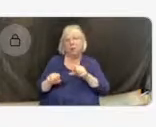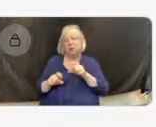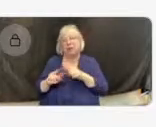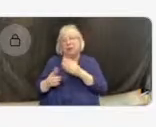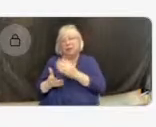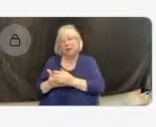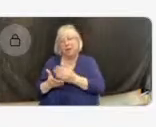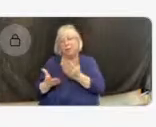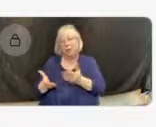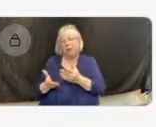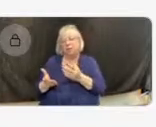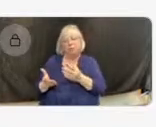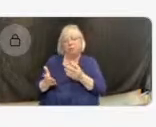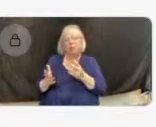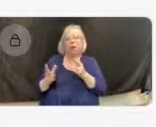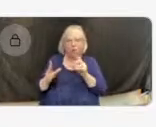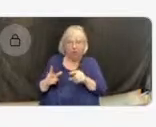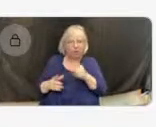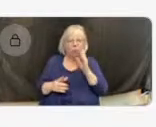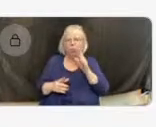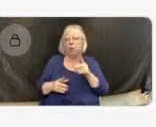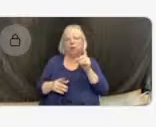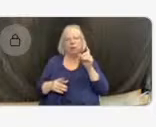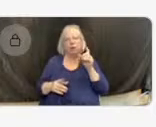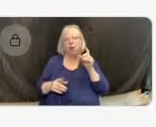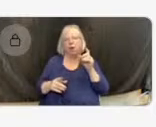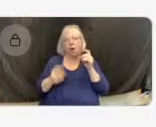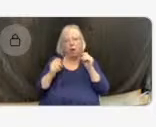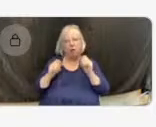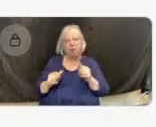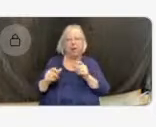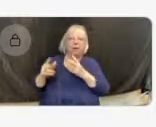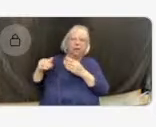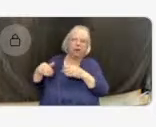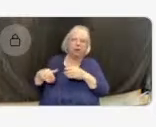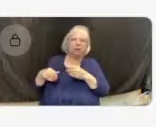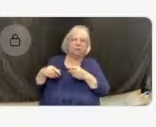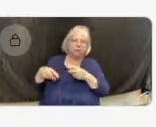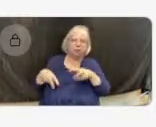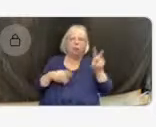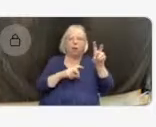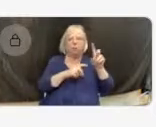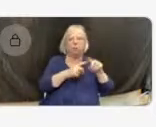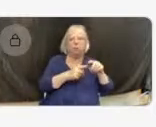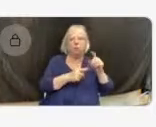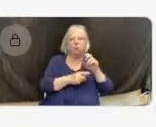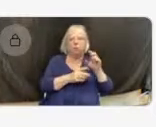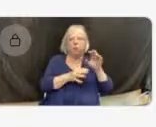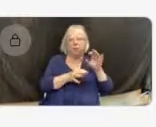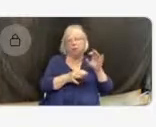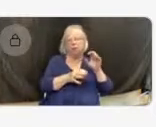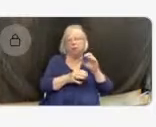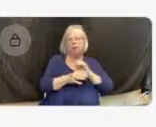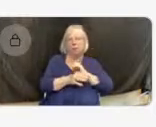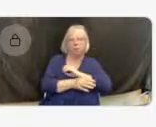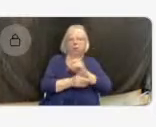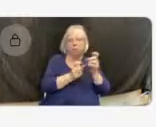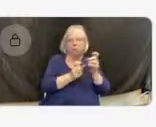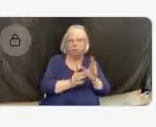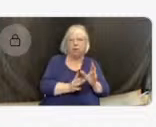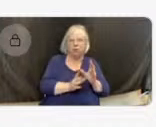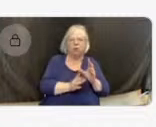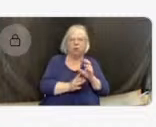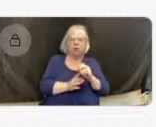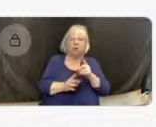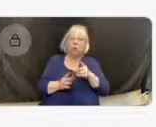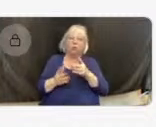have to be appealed. Annexations go automatically to the elected body. So you are making